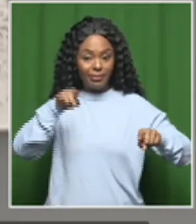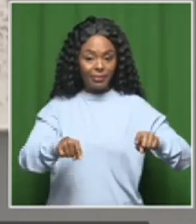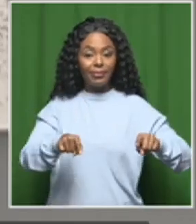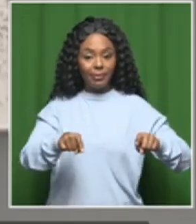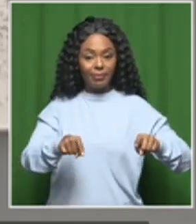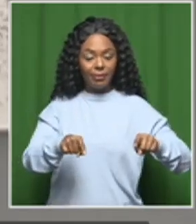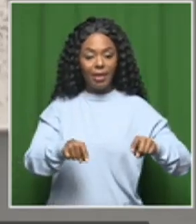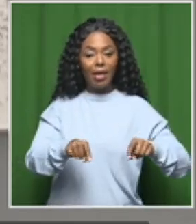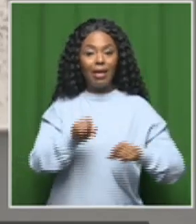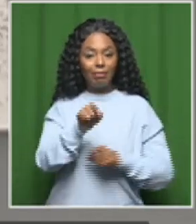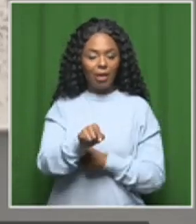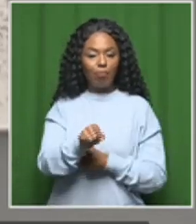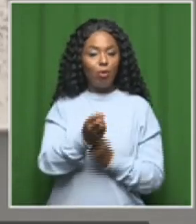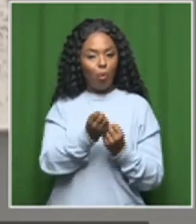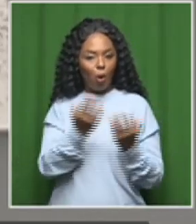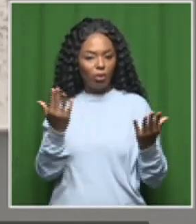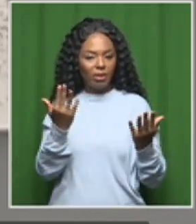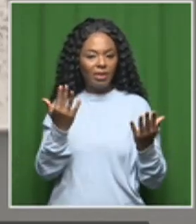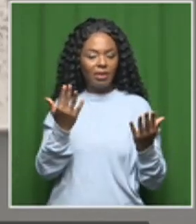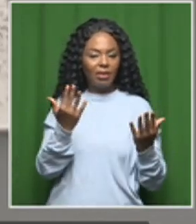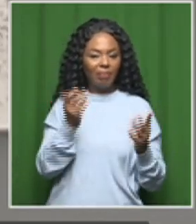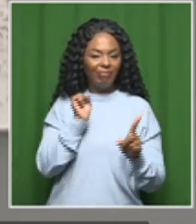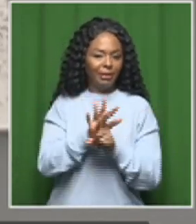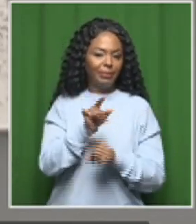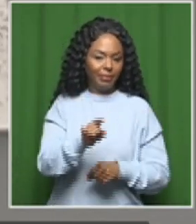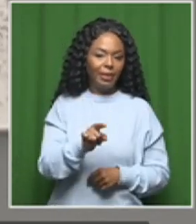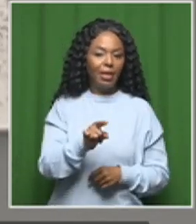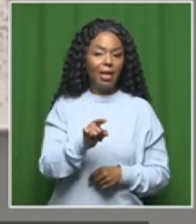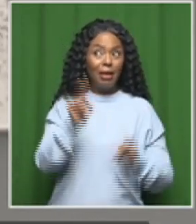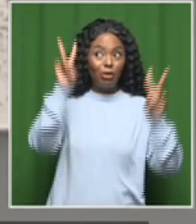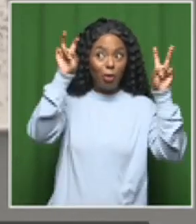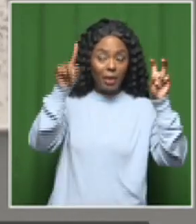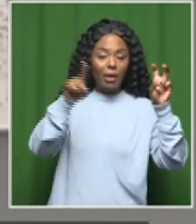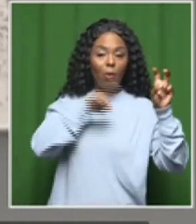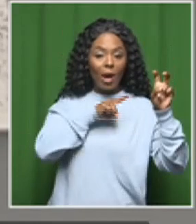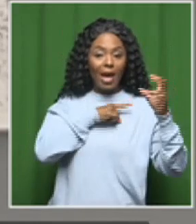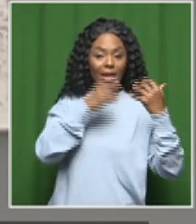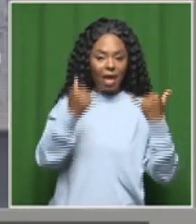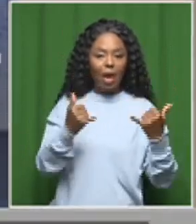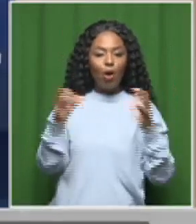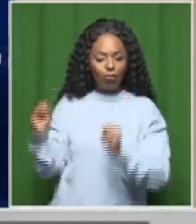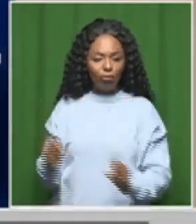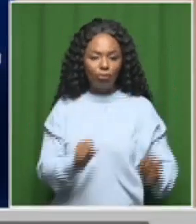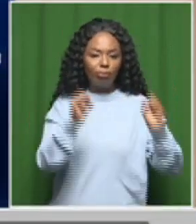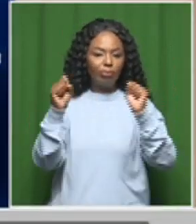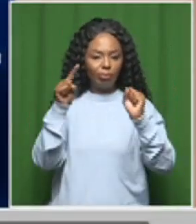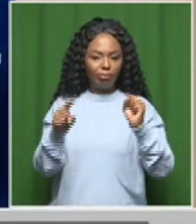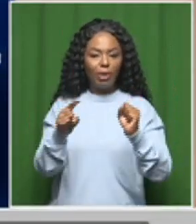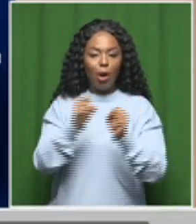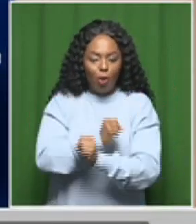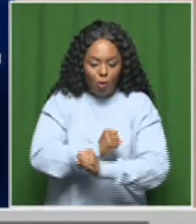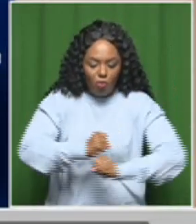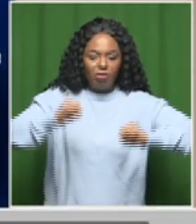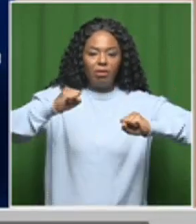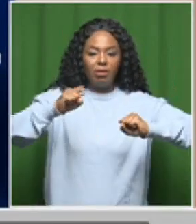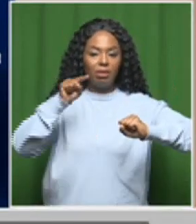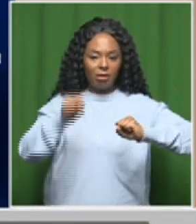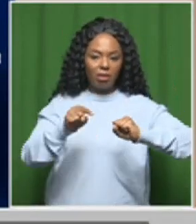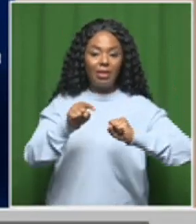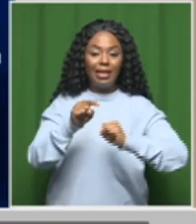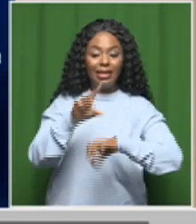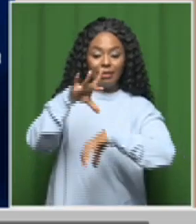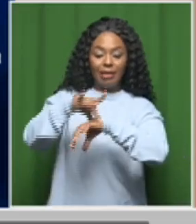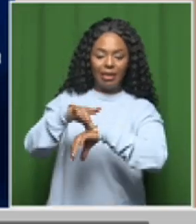as well. So it is a pretty sensitive topic. But when we are talking about obesity generally, and when we